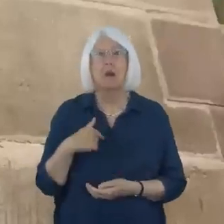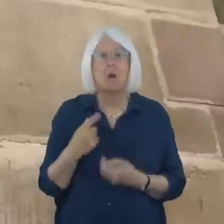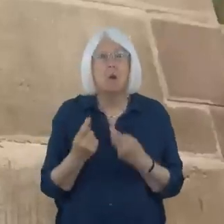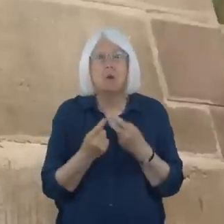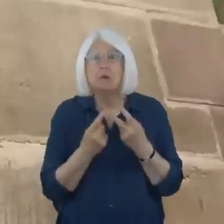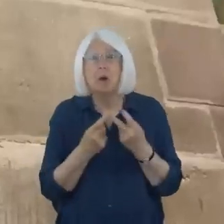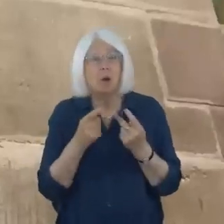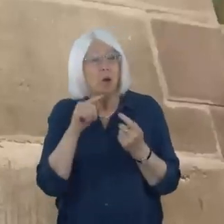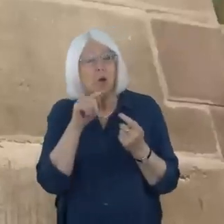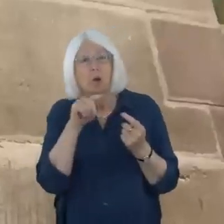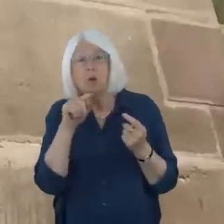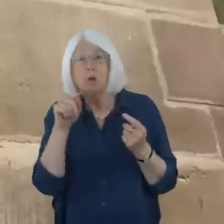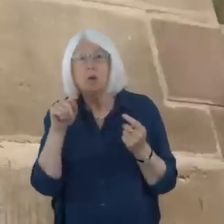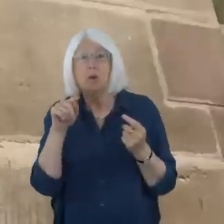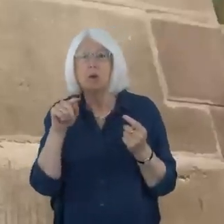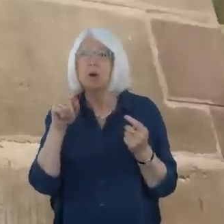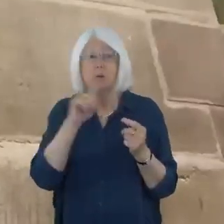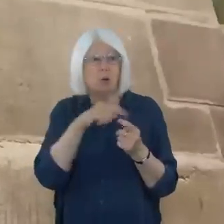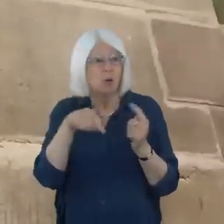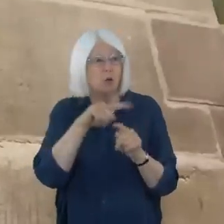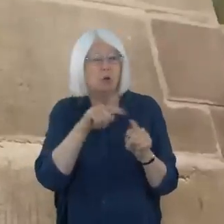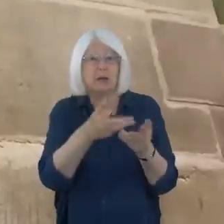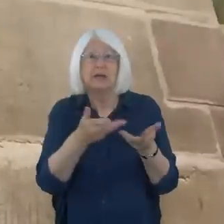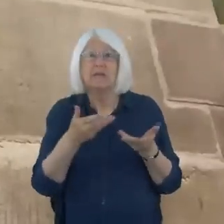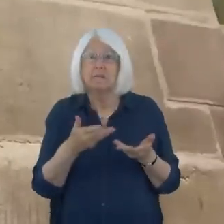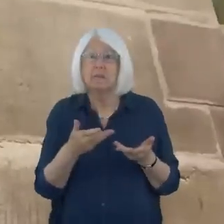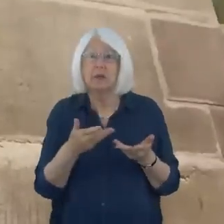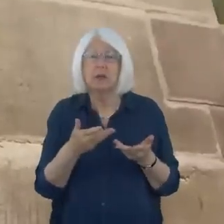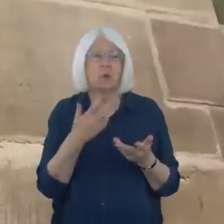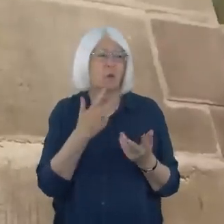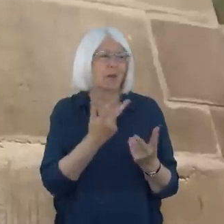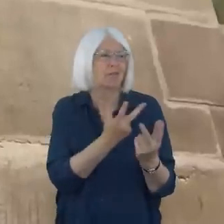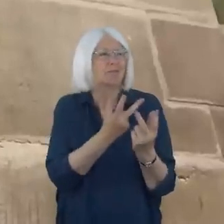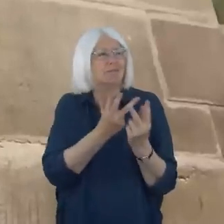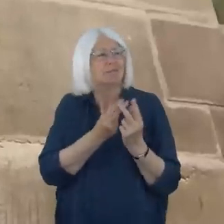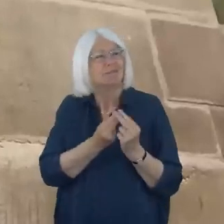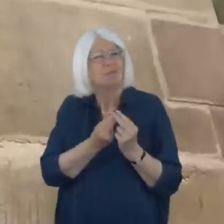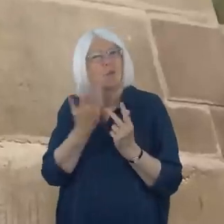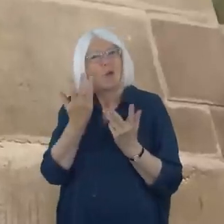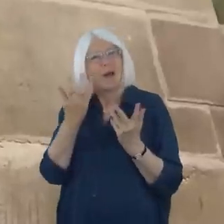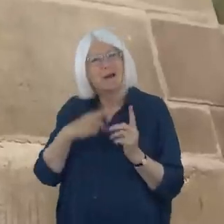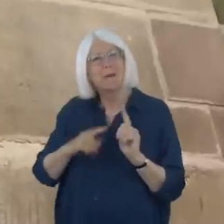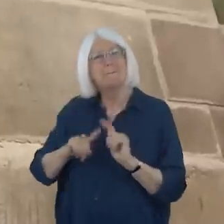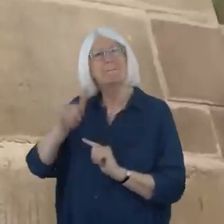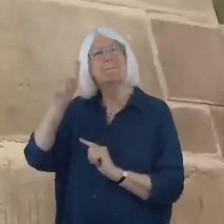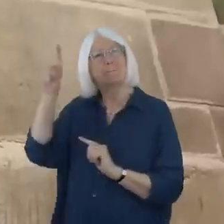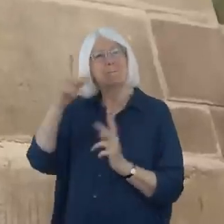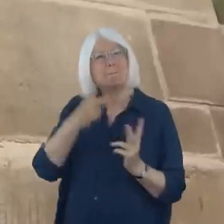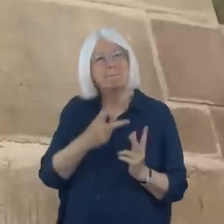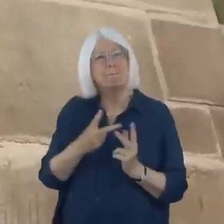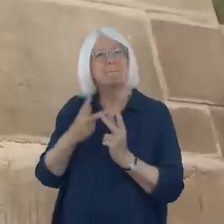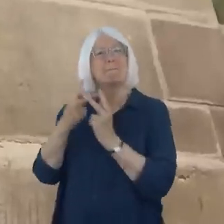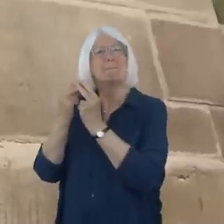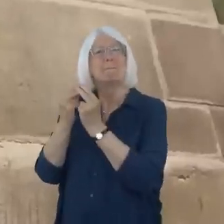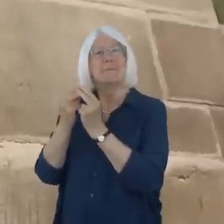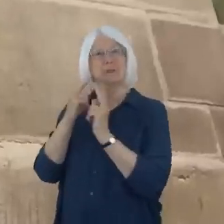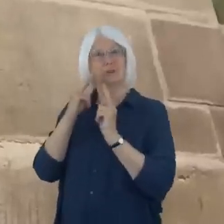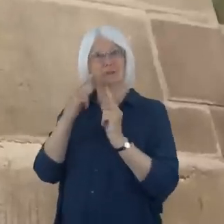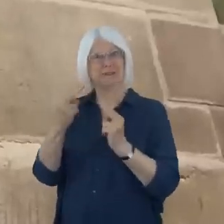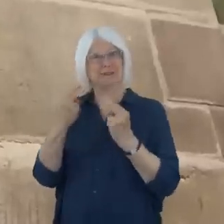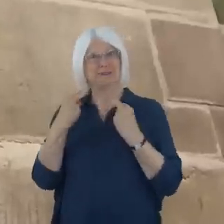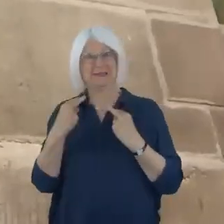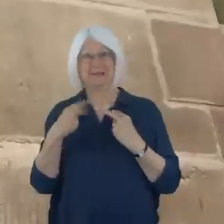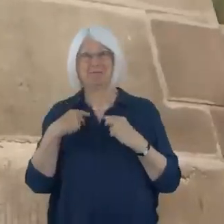that those also whom you have given me may be with me where I am, to see my glory which